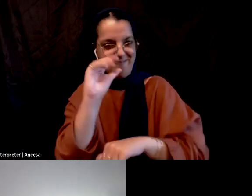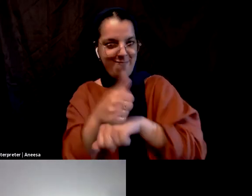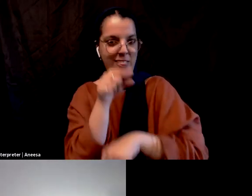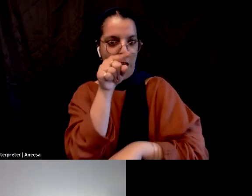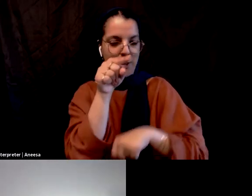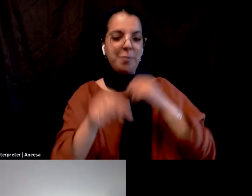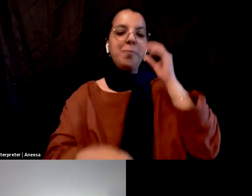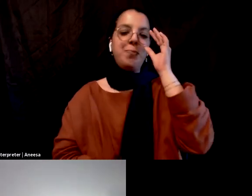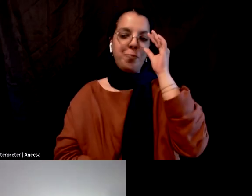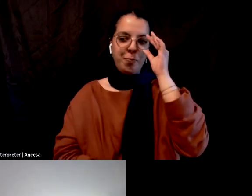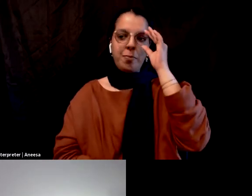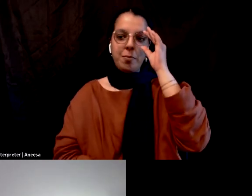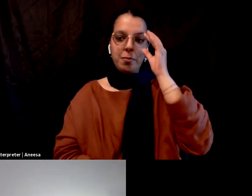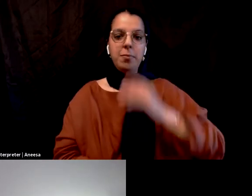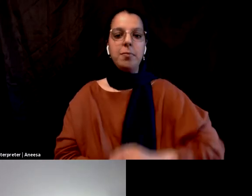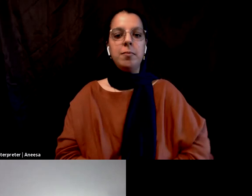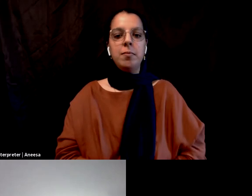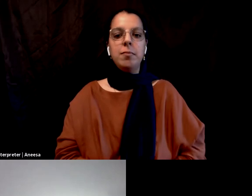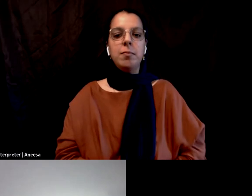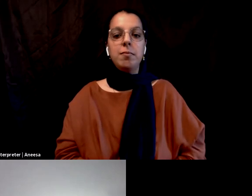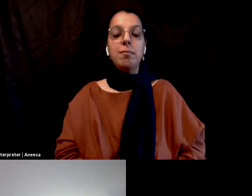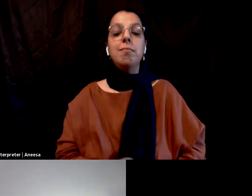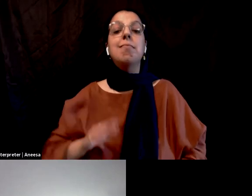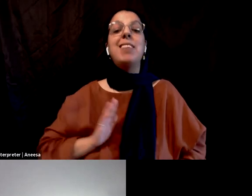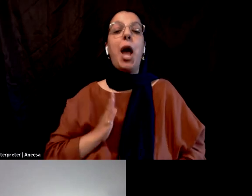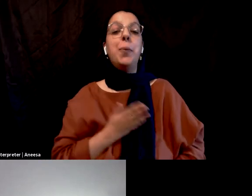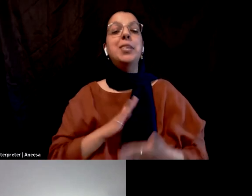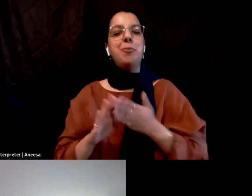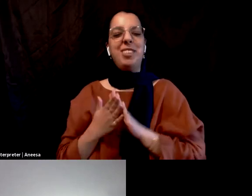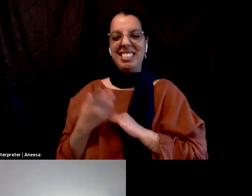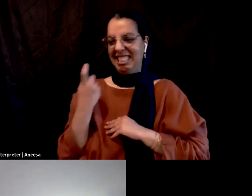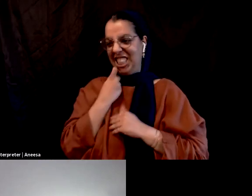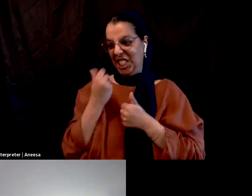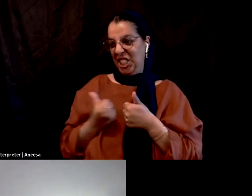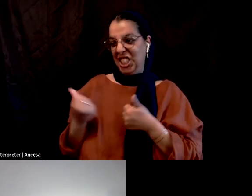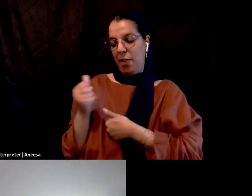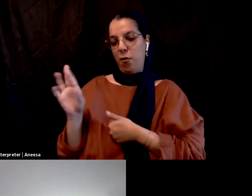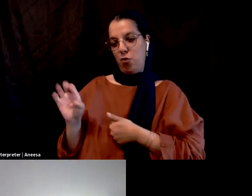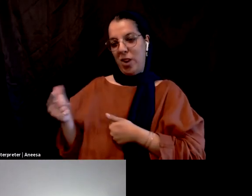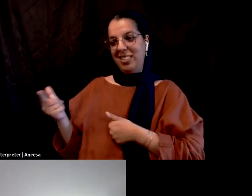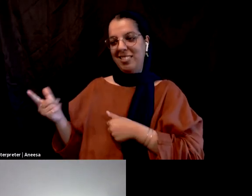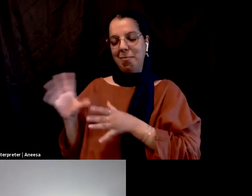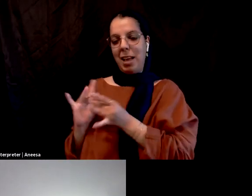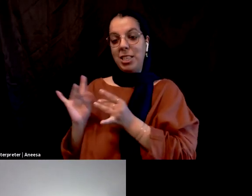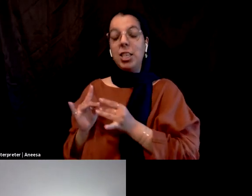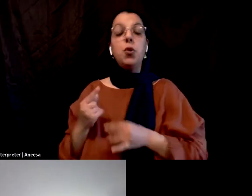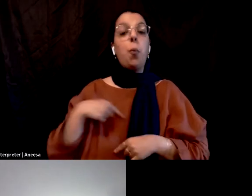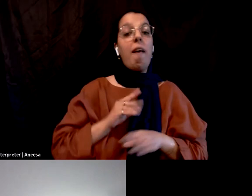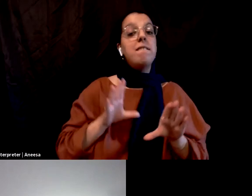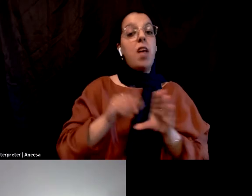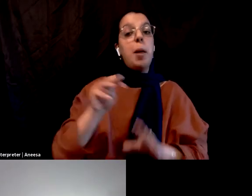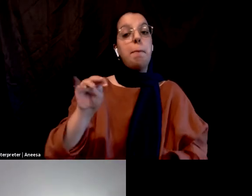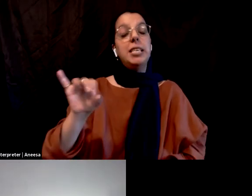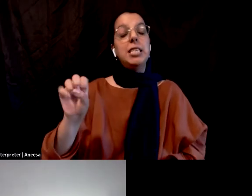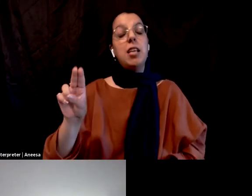our community, as Chief Reg mentioned, is part of the Mississauga Nation. We are